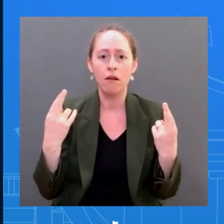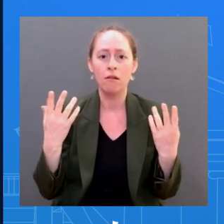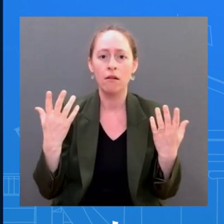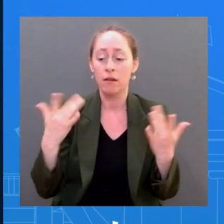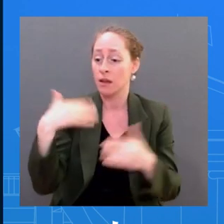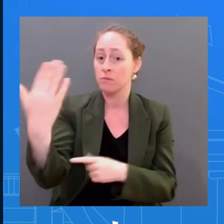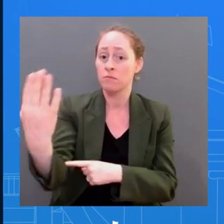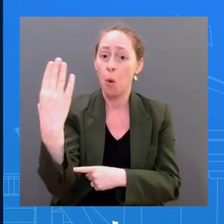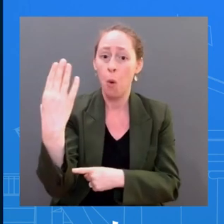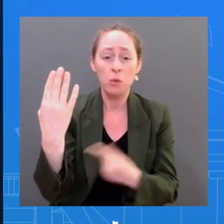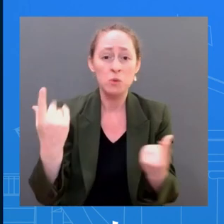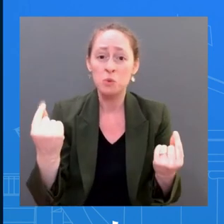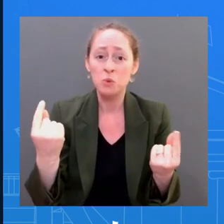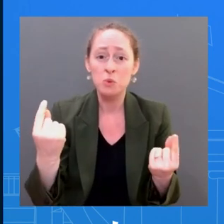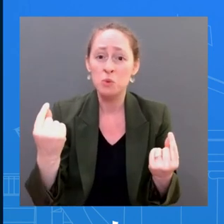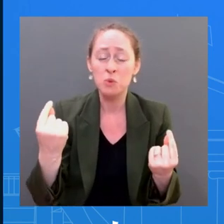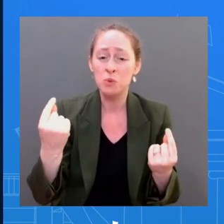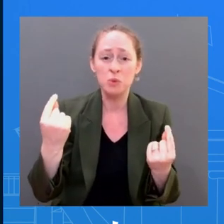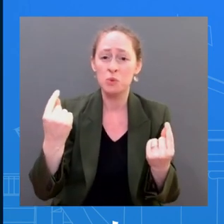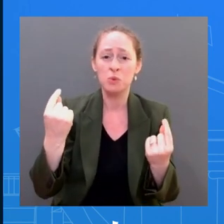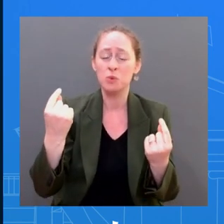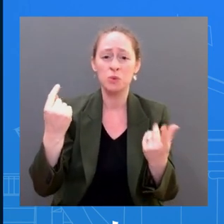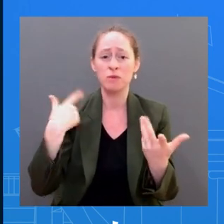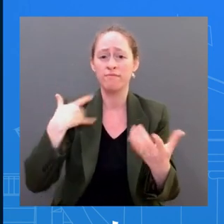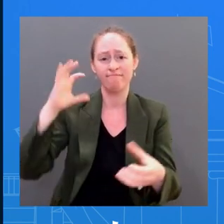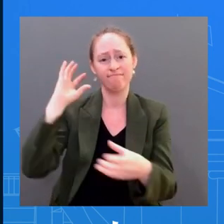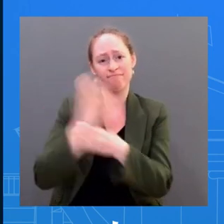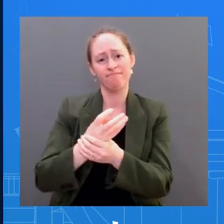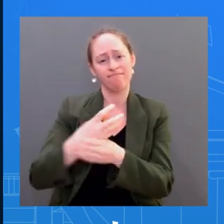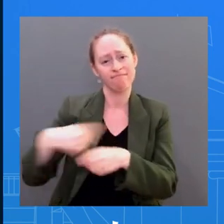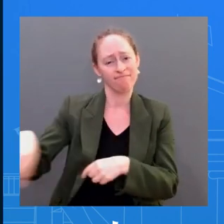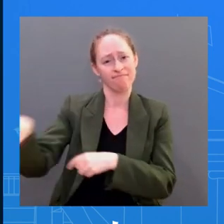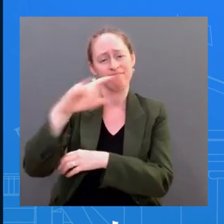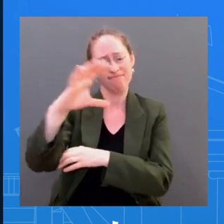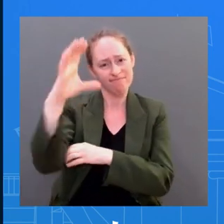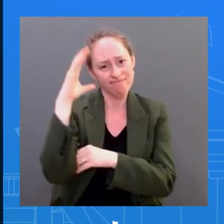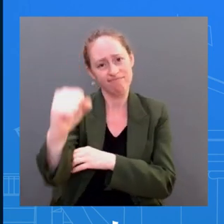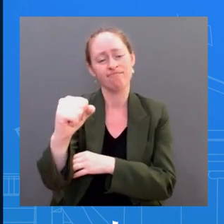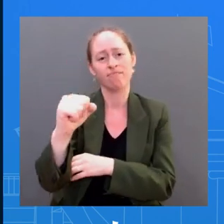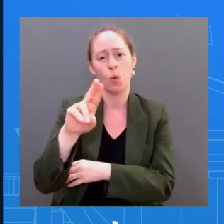hours later, I gotta tell you, even from the inside of our vehicle,